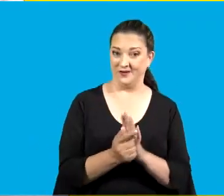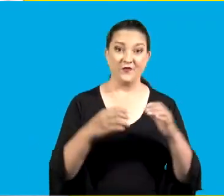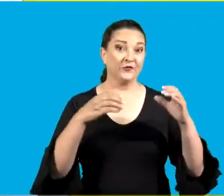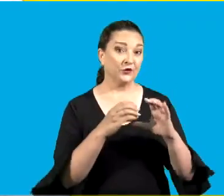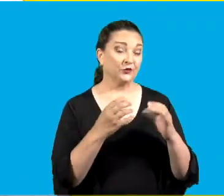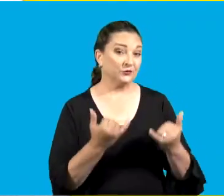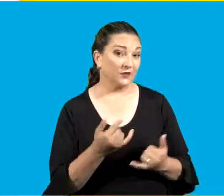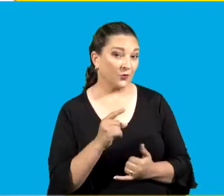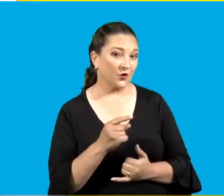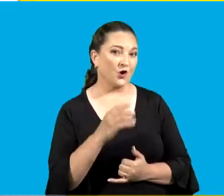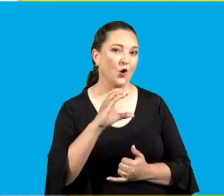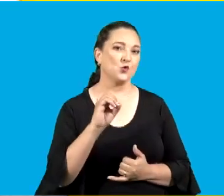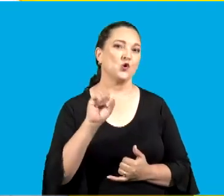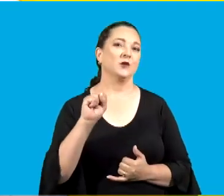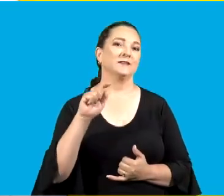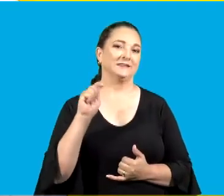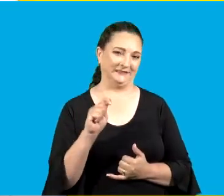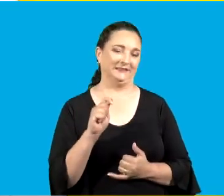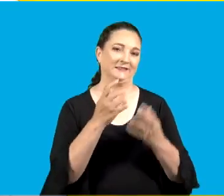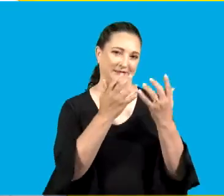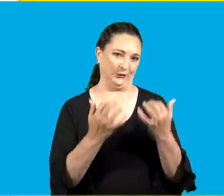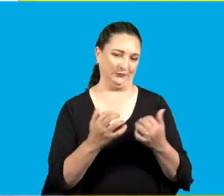cost accounting.